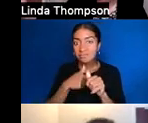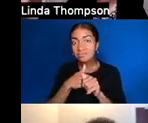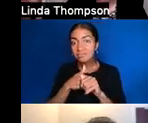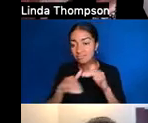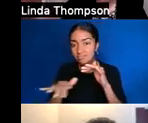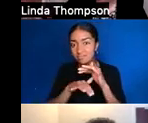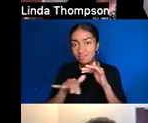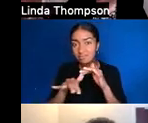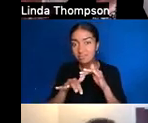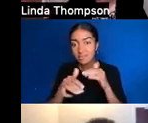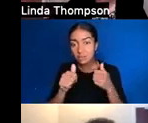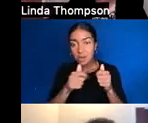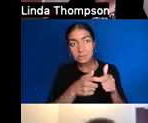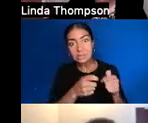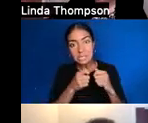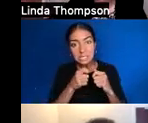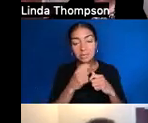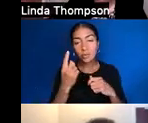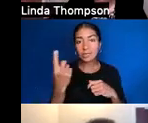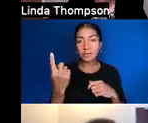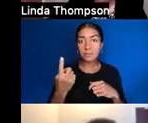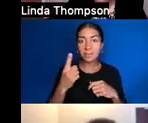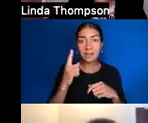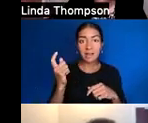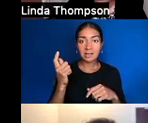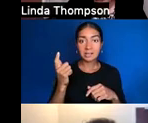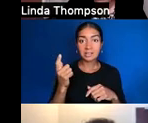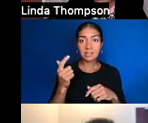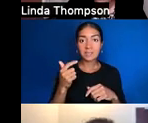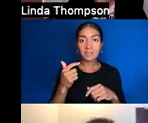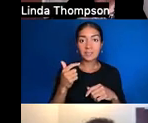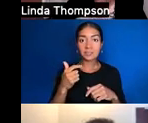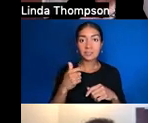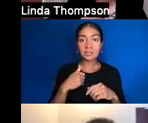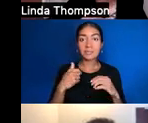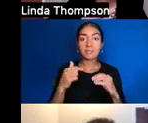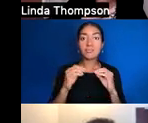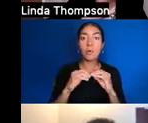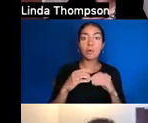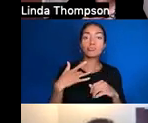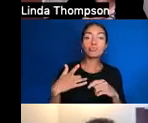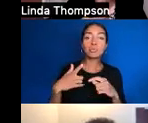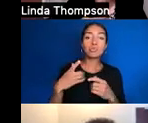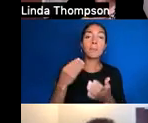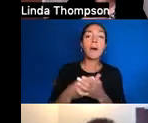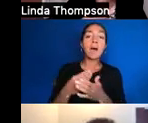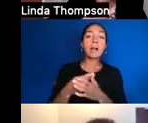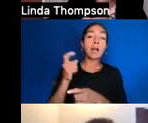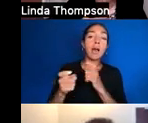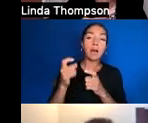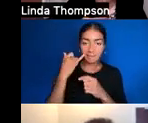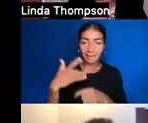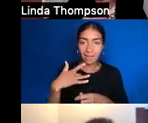that, because I'm more likely to give money to something that moves me so